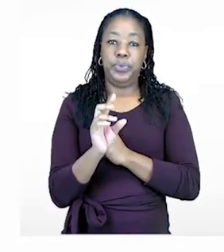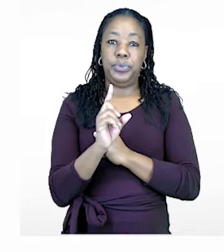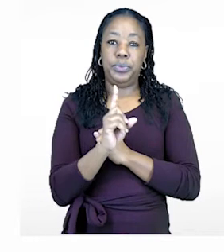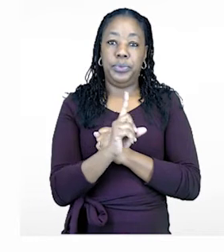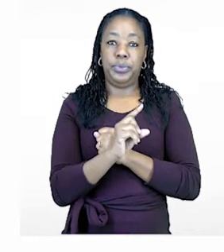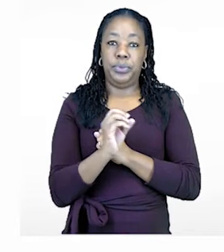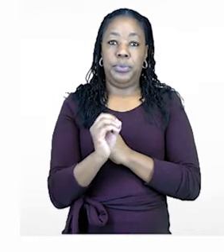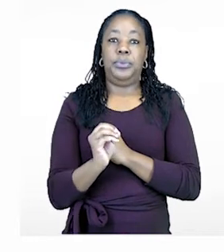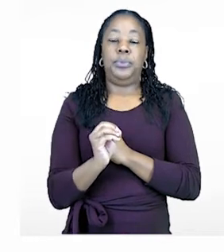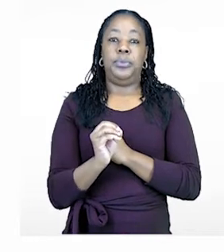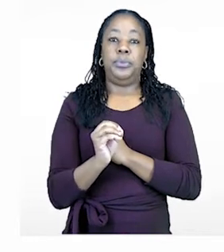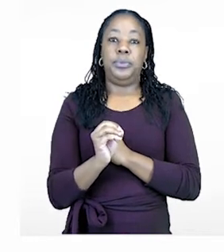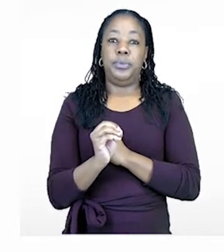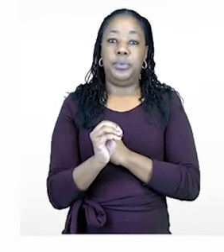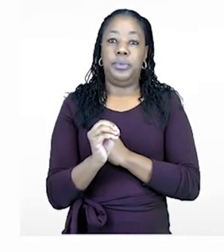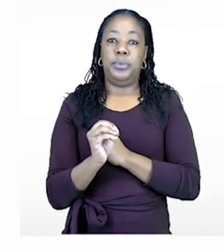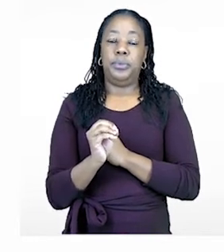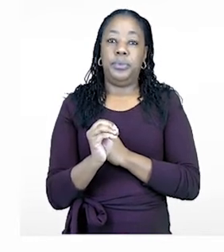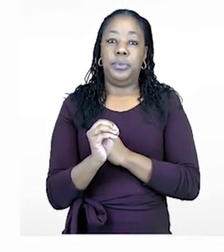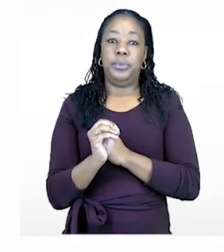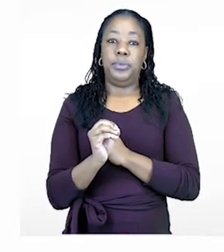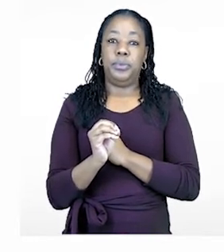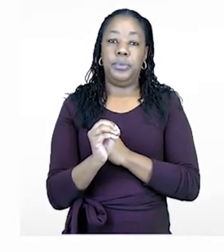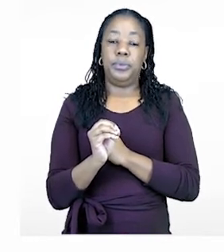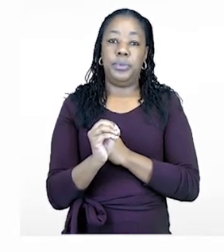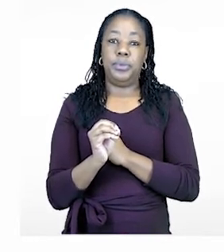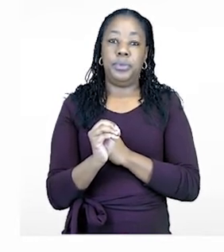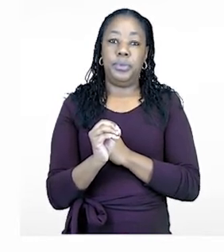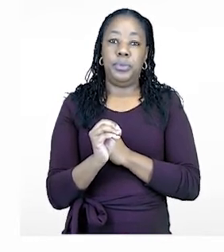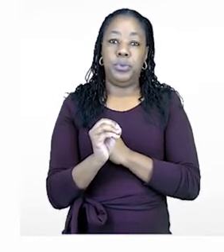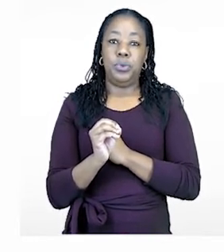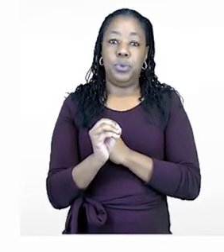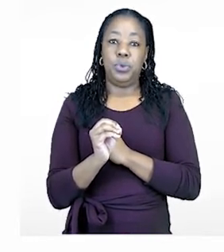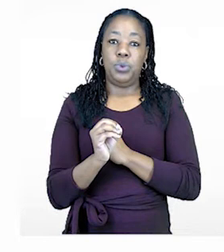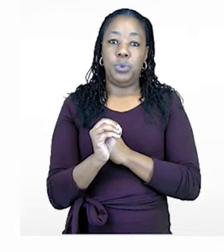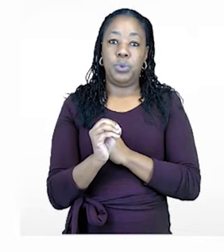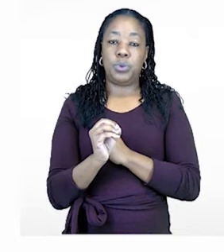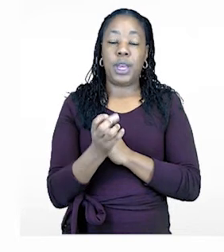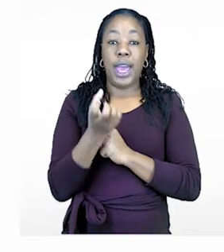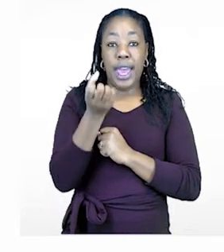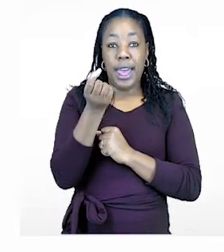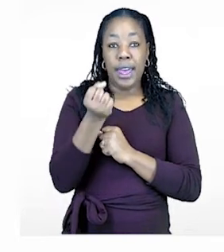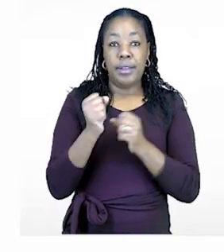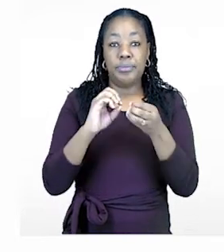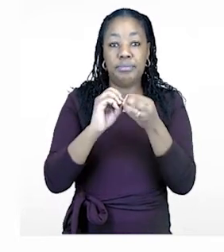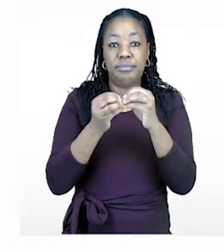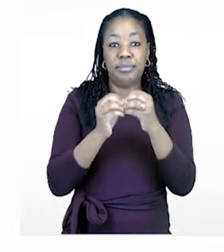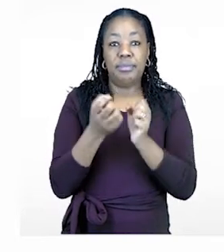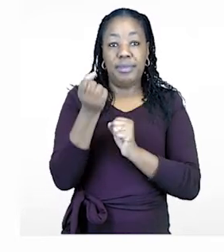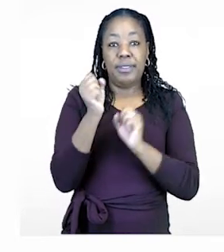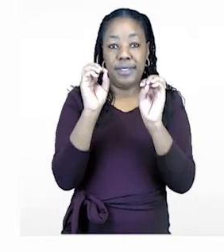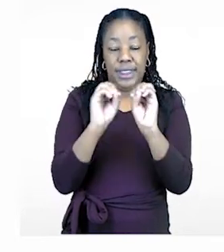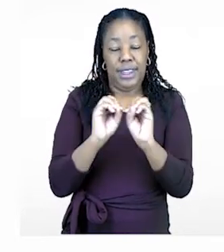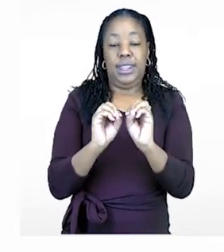9, 10. Now you can see that there are some missing numbers that need to be put in the